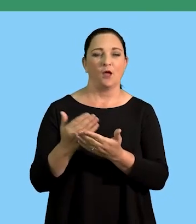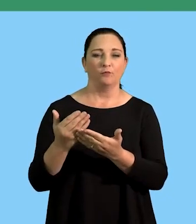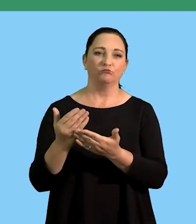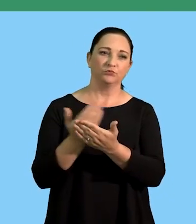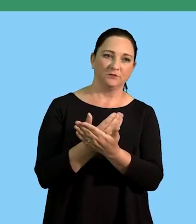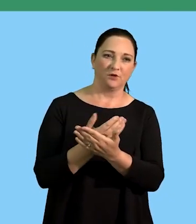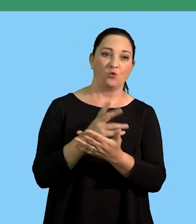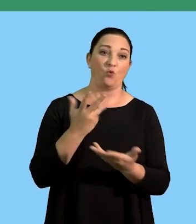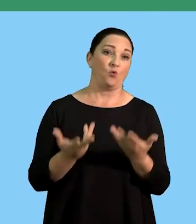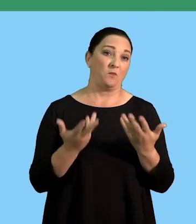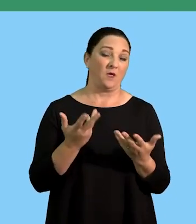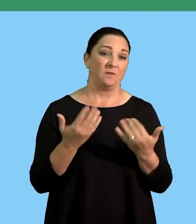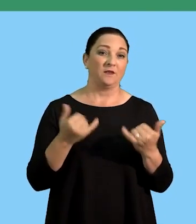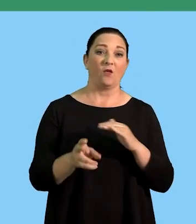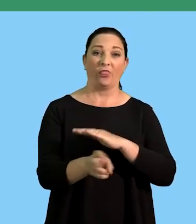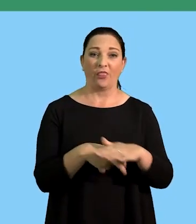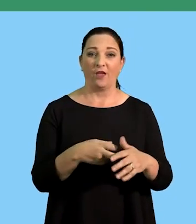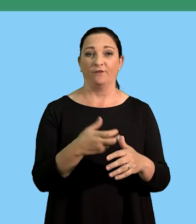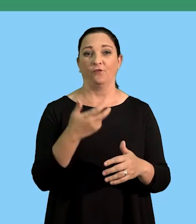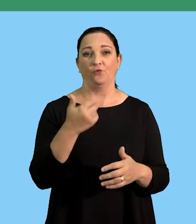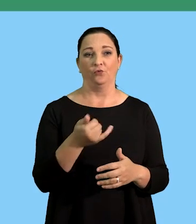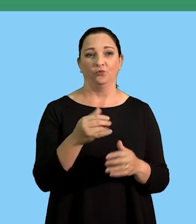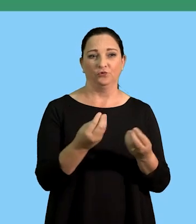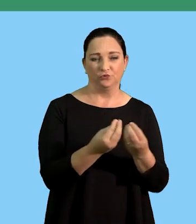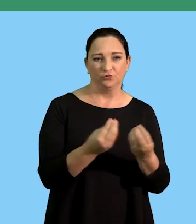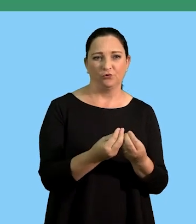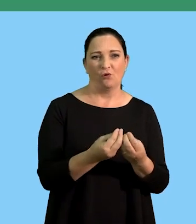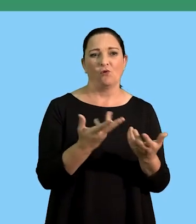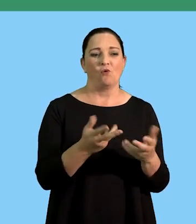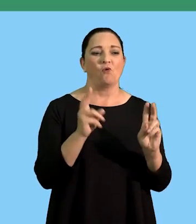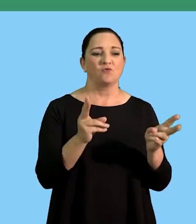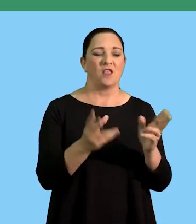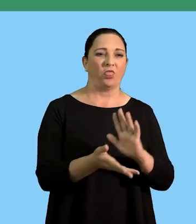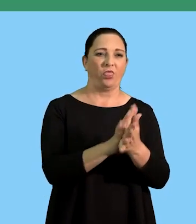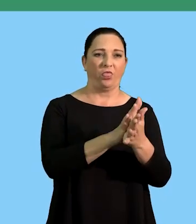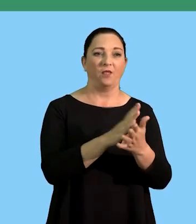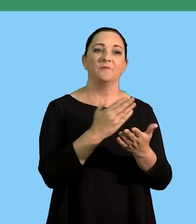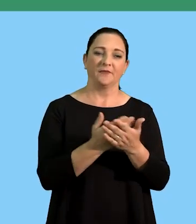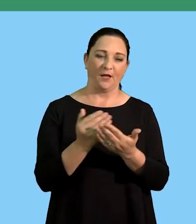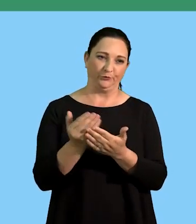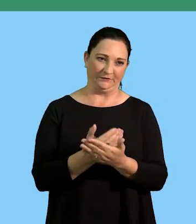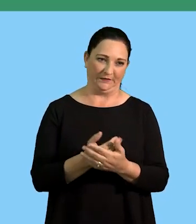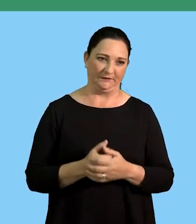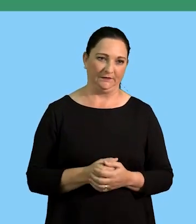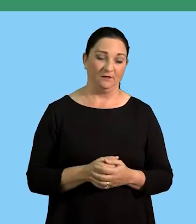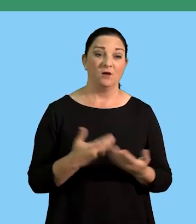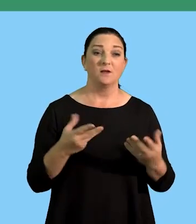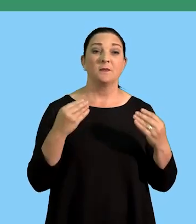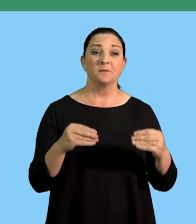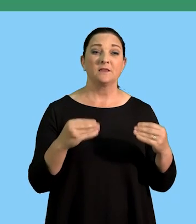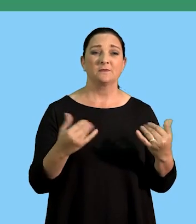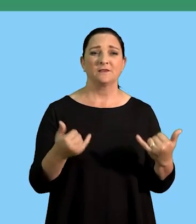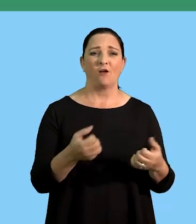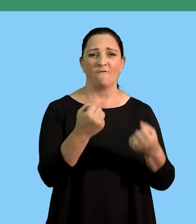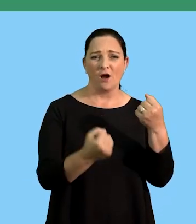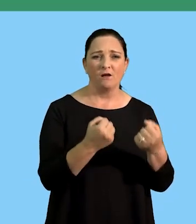stock caused by natural disasters. So those become your advantages. And then another one is that business assets such as